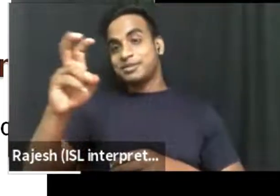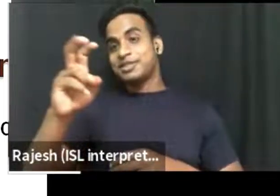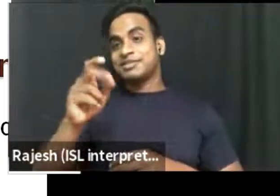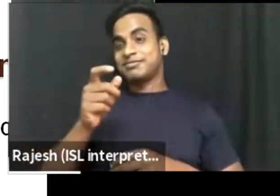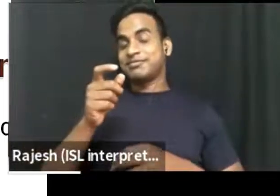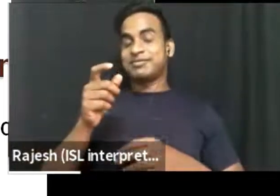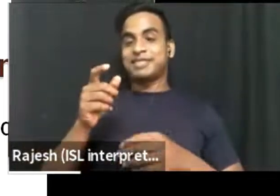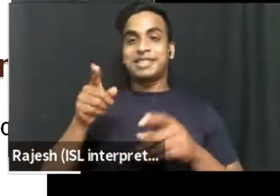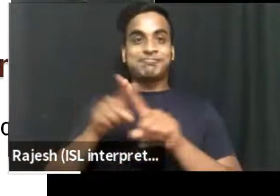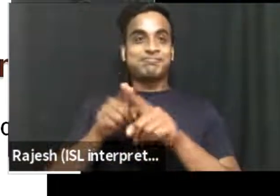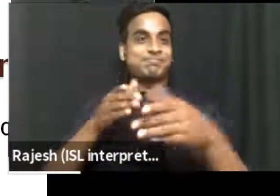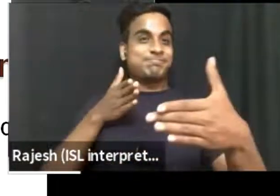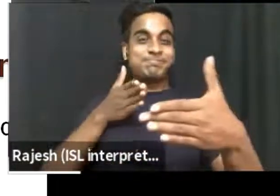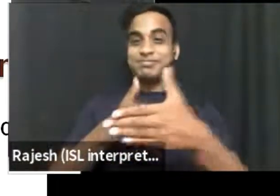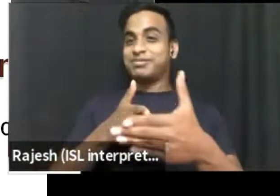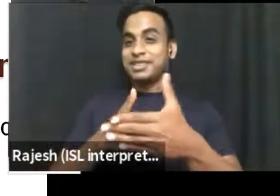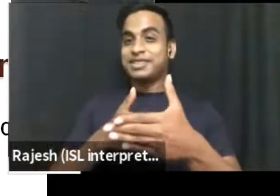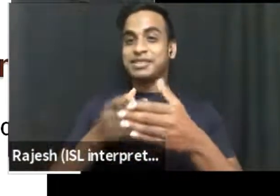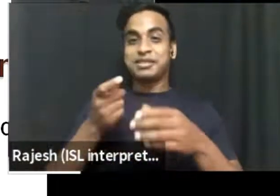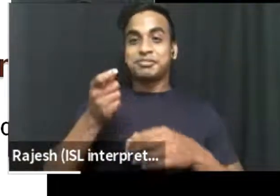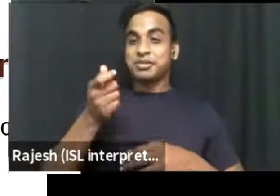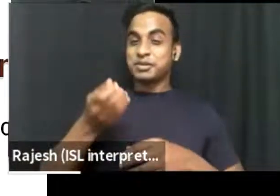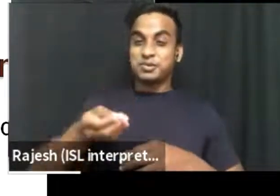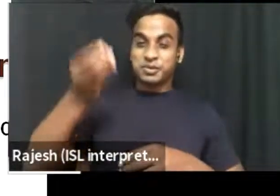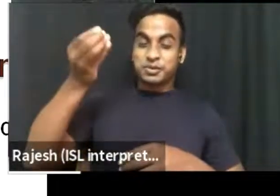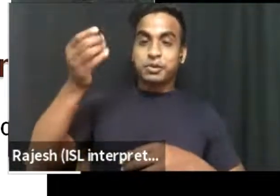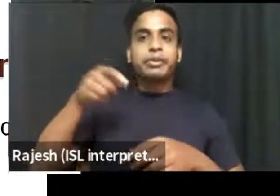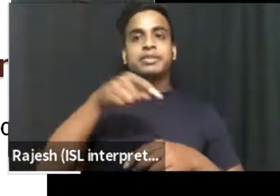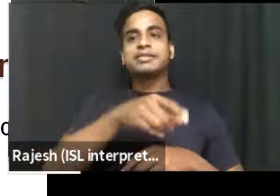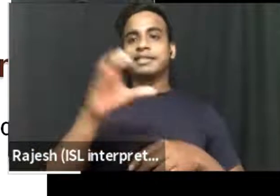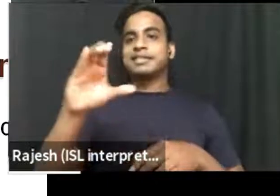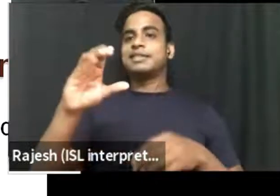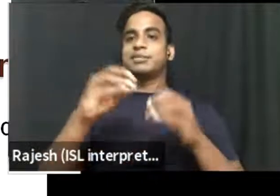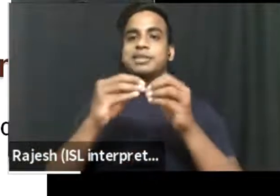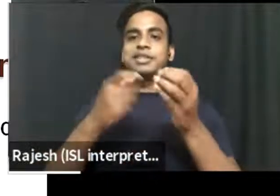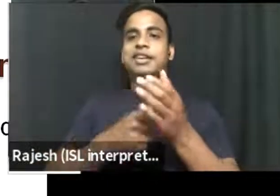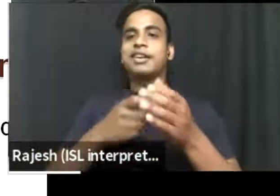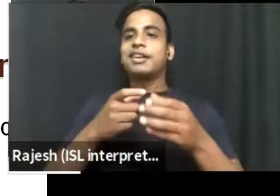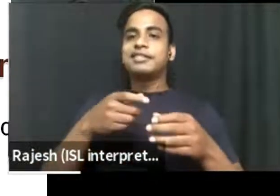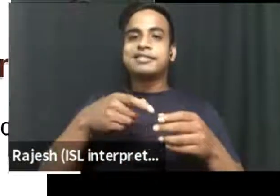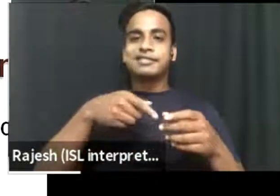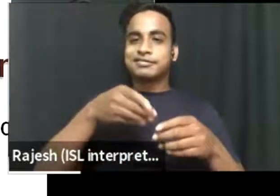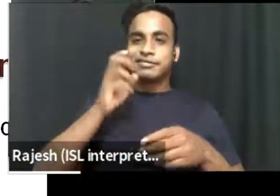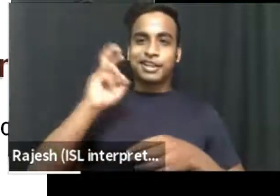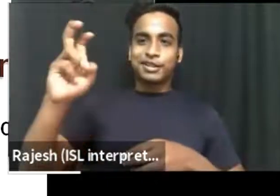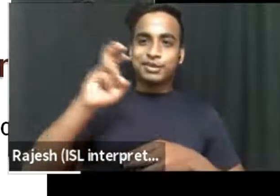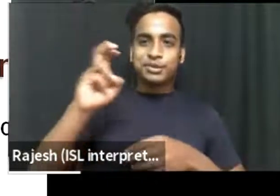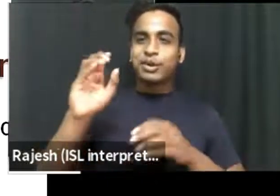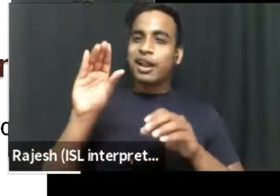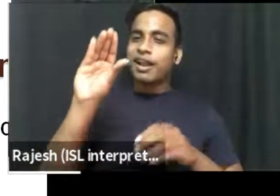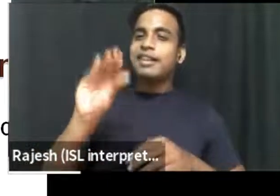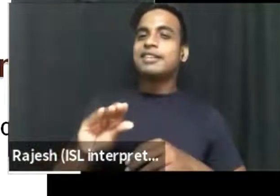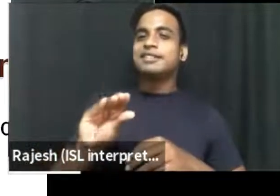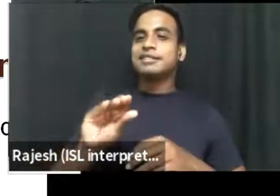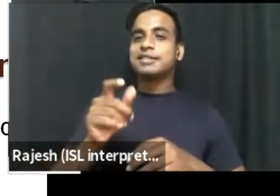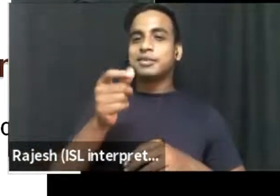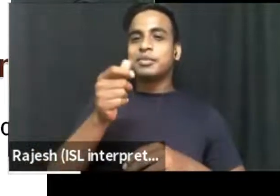transportation facilities and cost of transportation was coming out as one major reason for people